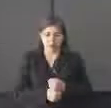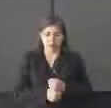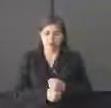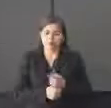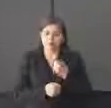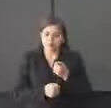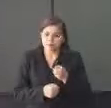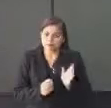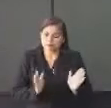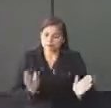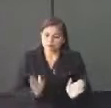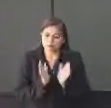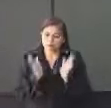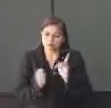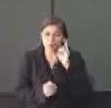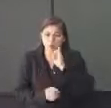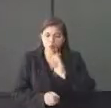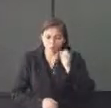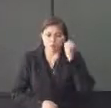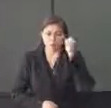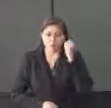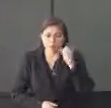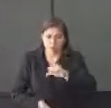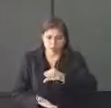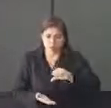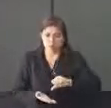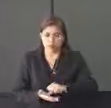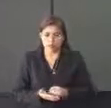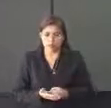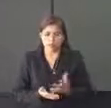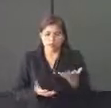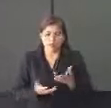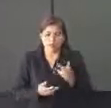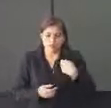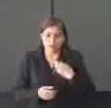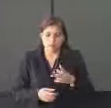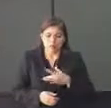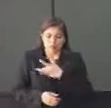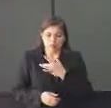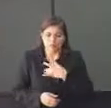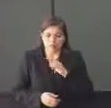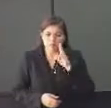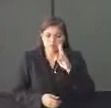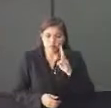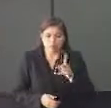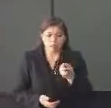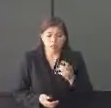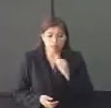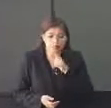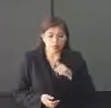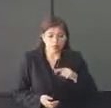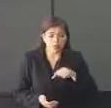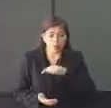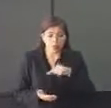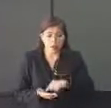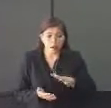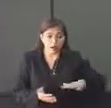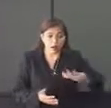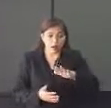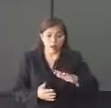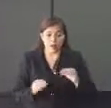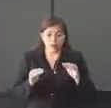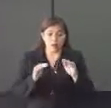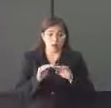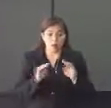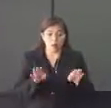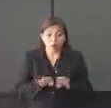a result of the work of urban feminists who have shown us that cities